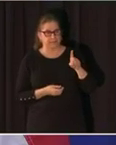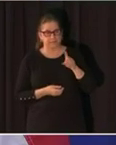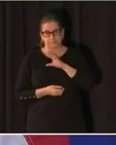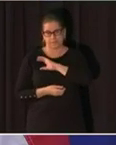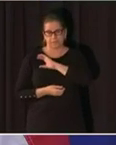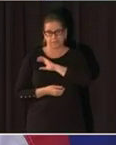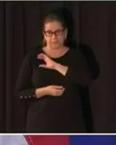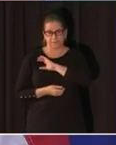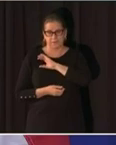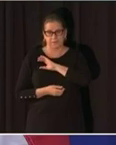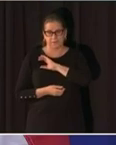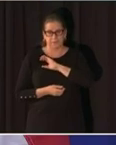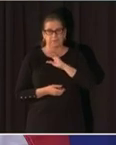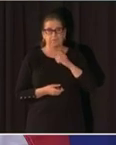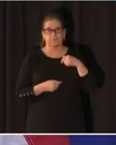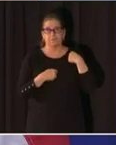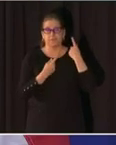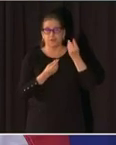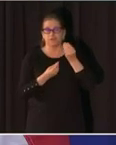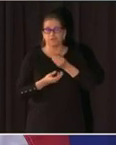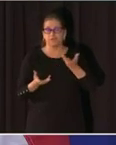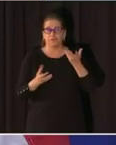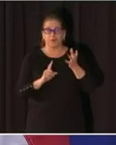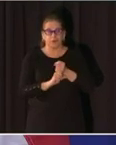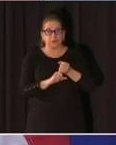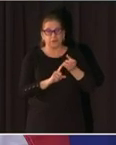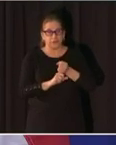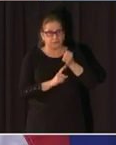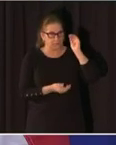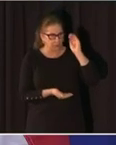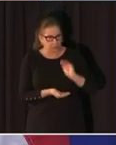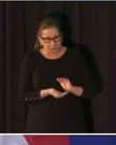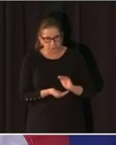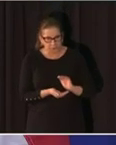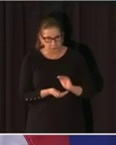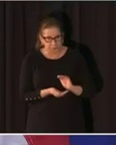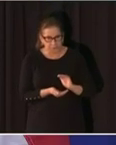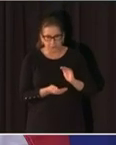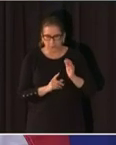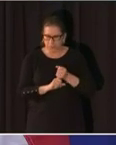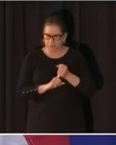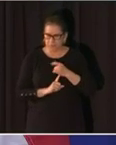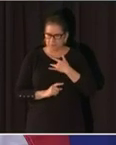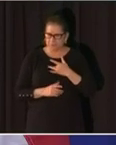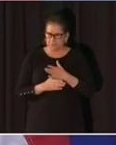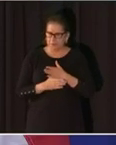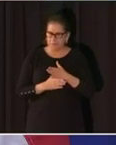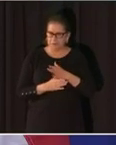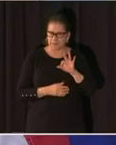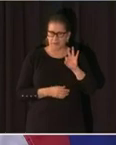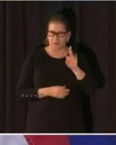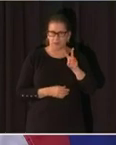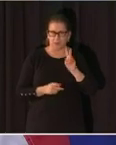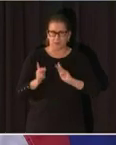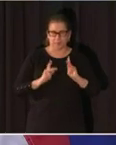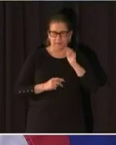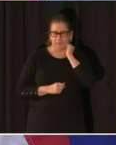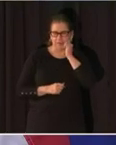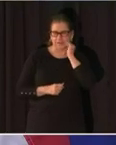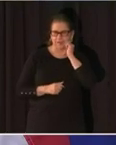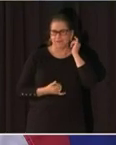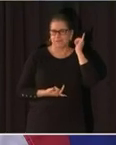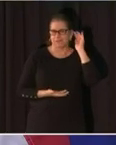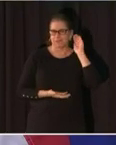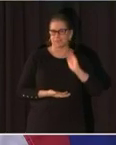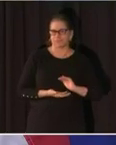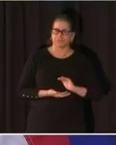down from the average of 92 arrests per day before the public health emergency to about 29 arrests per day last